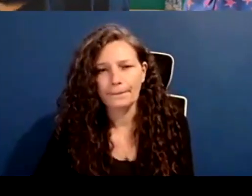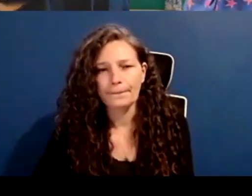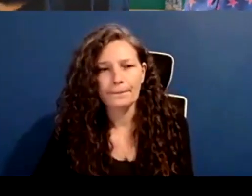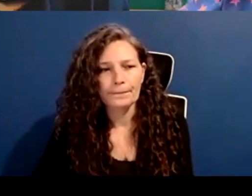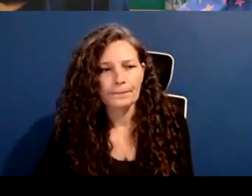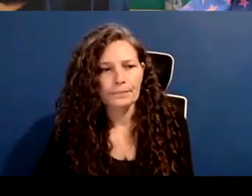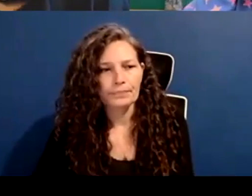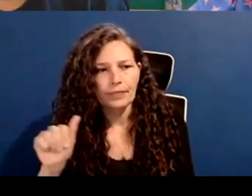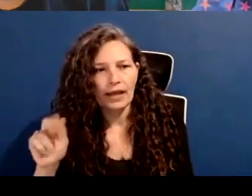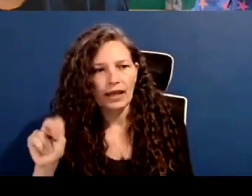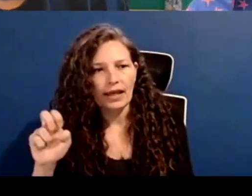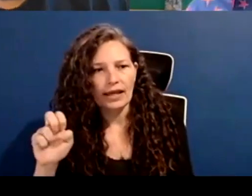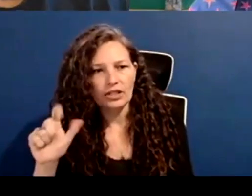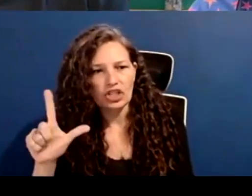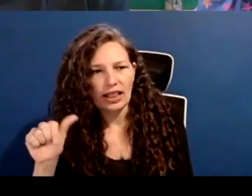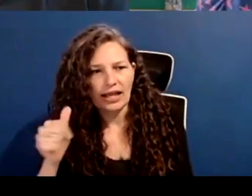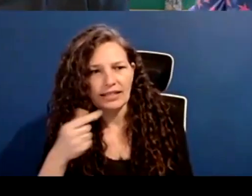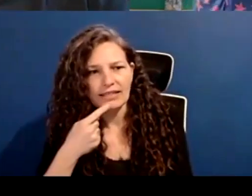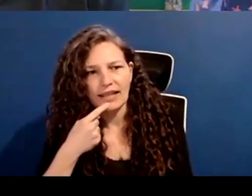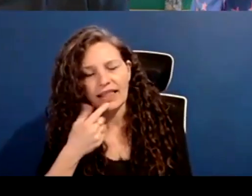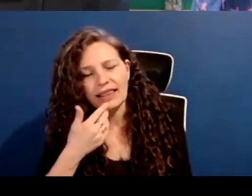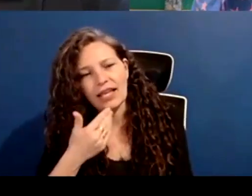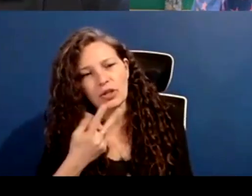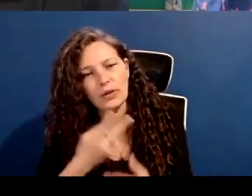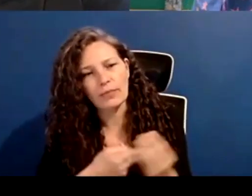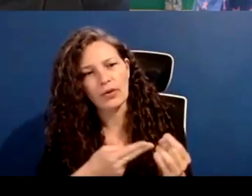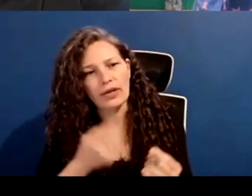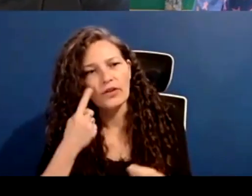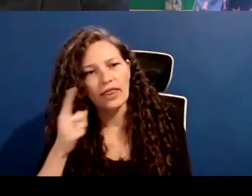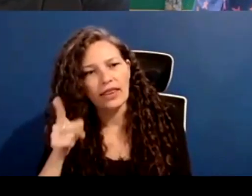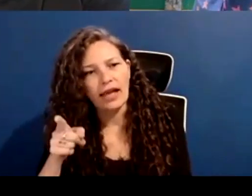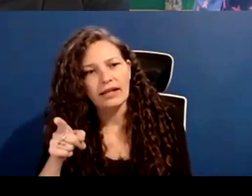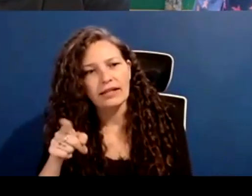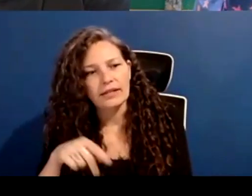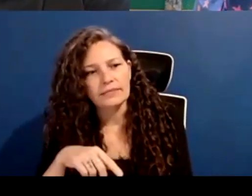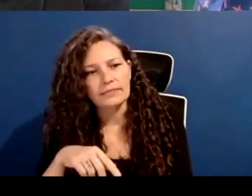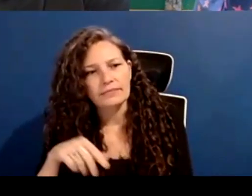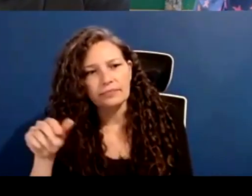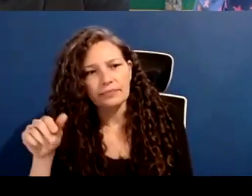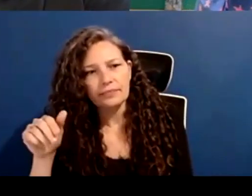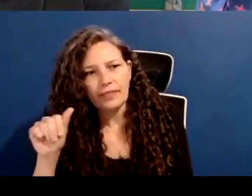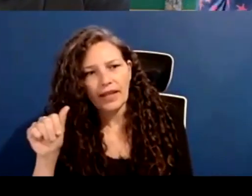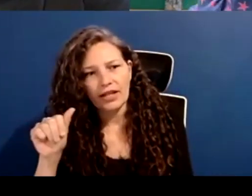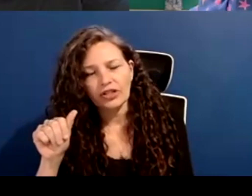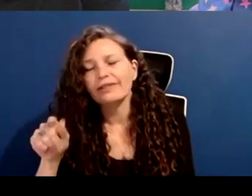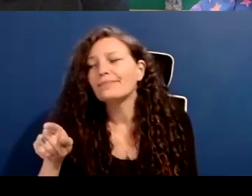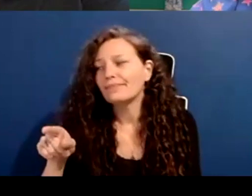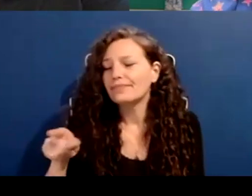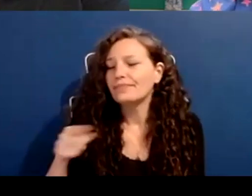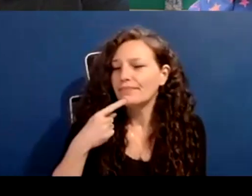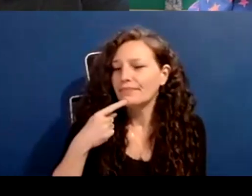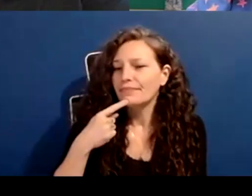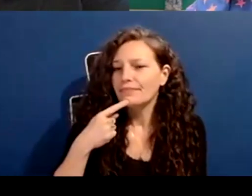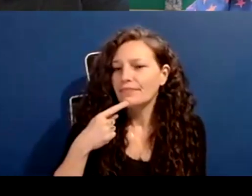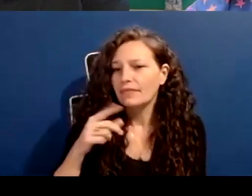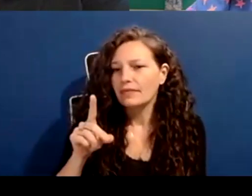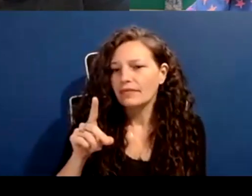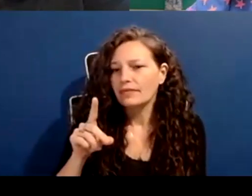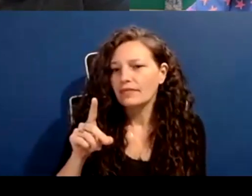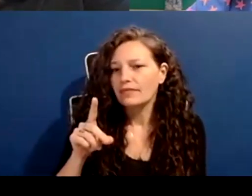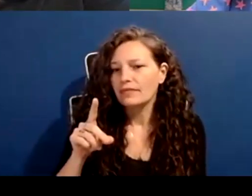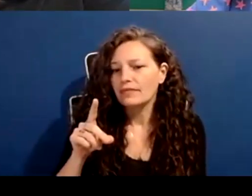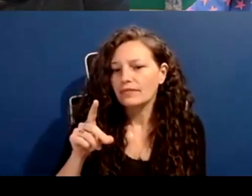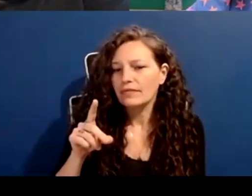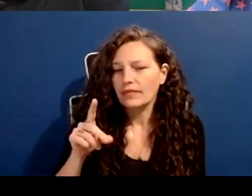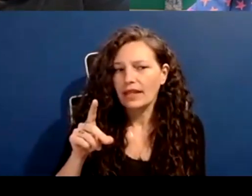Thank you both for that. I think John is rife with so many excellent examples of ways to